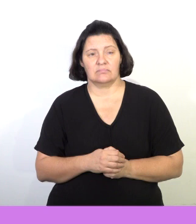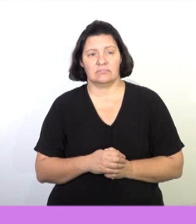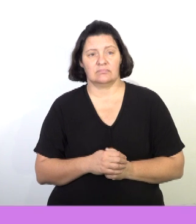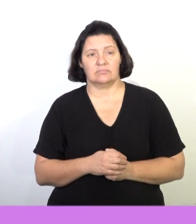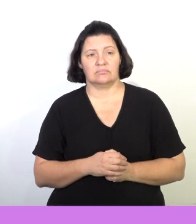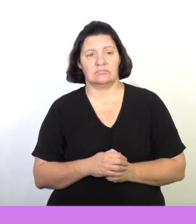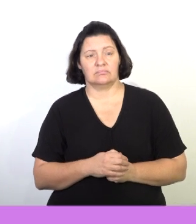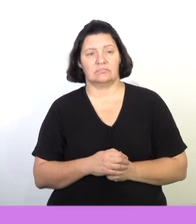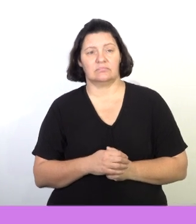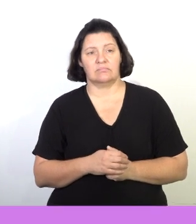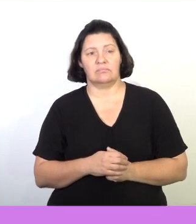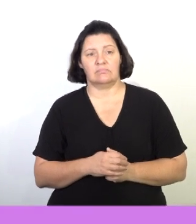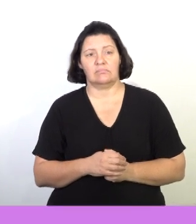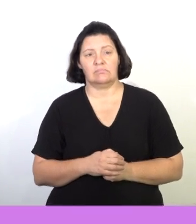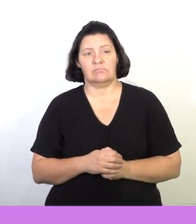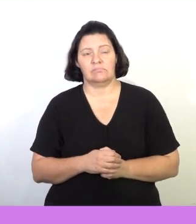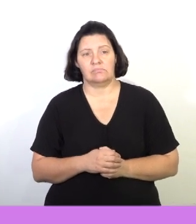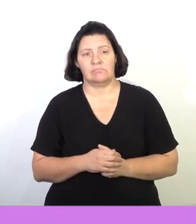and